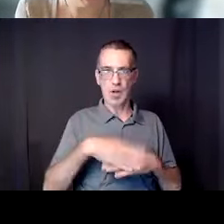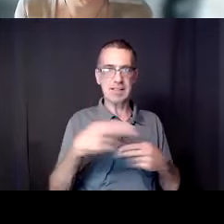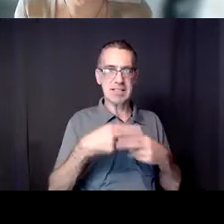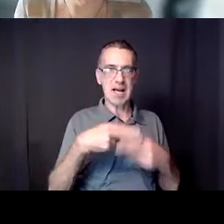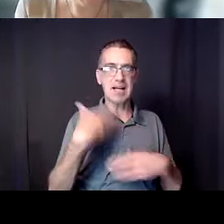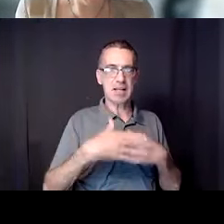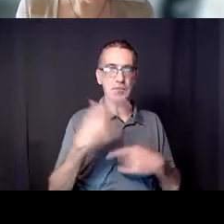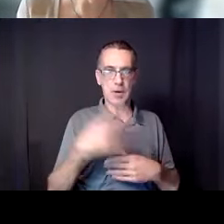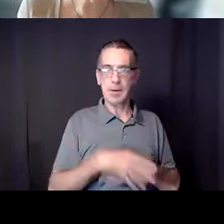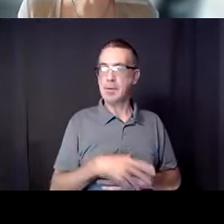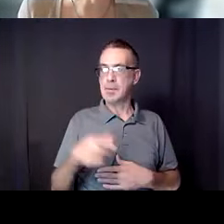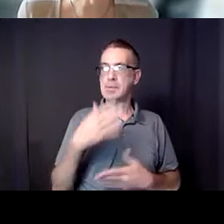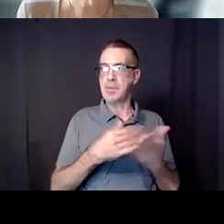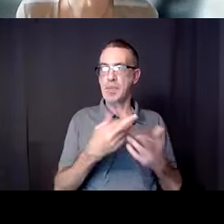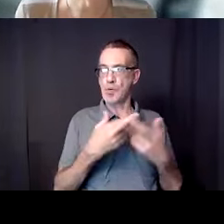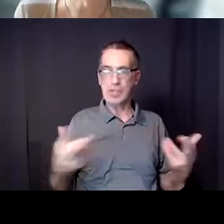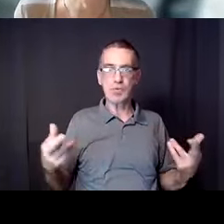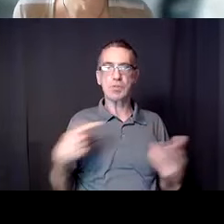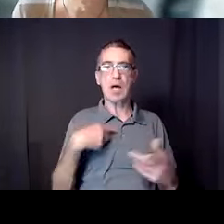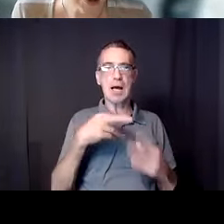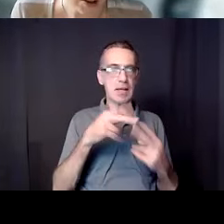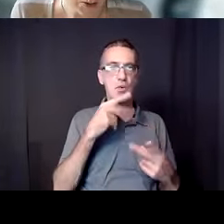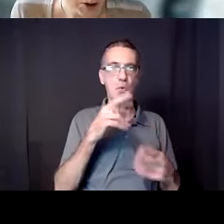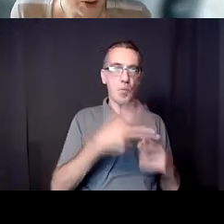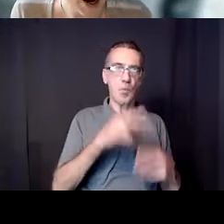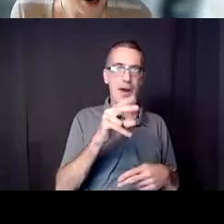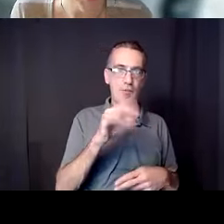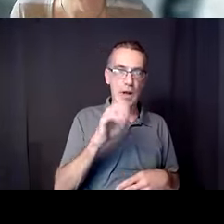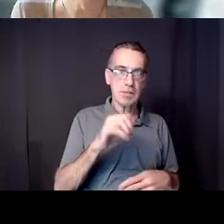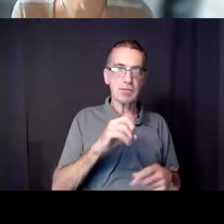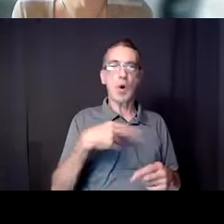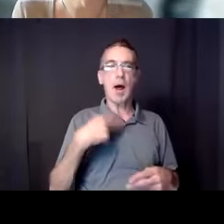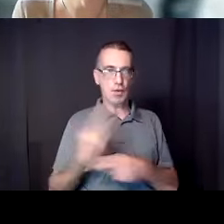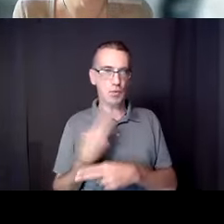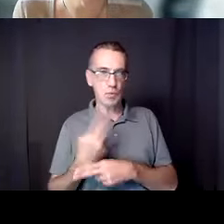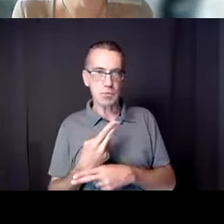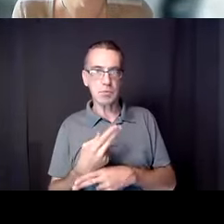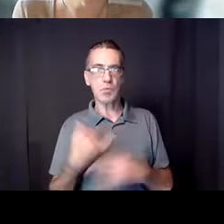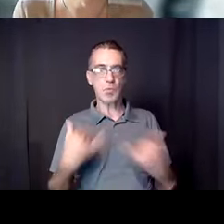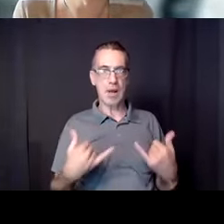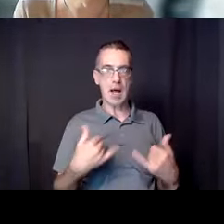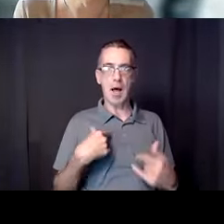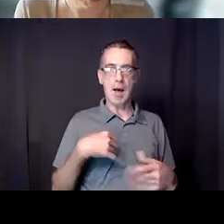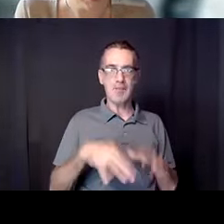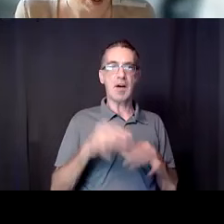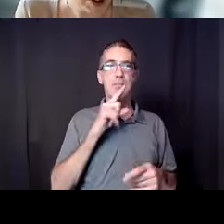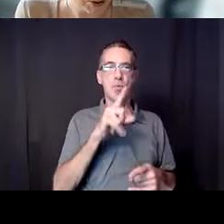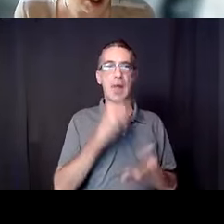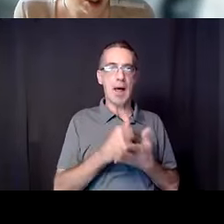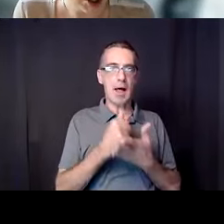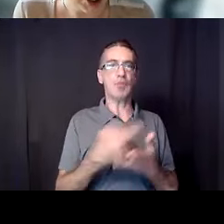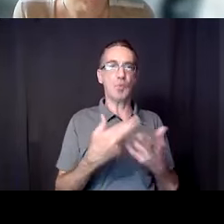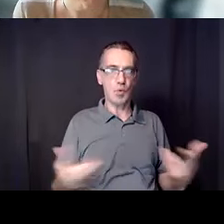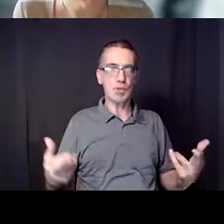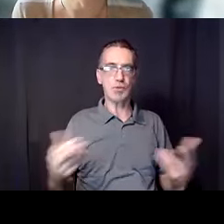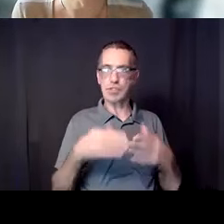That's the next slide. Some of the resources I either referenced or that I use right now that I find to be really helpful resources,